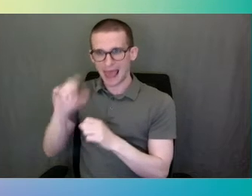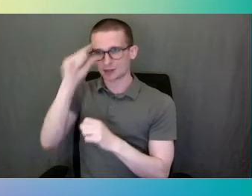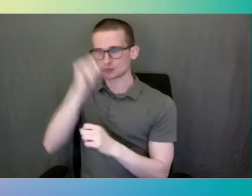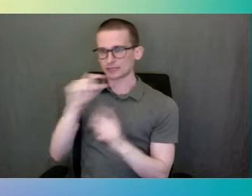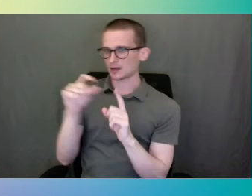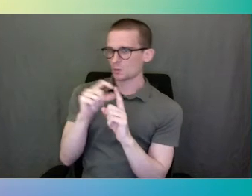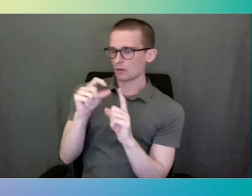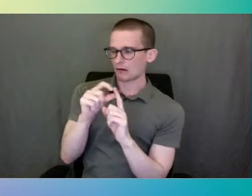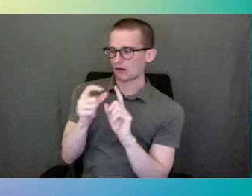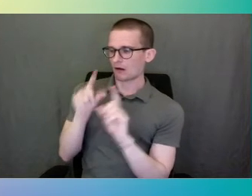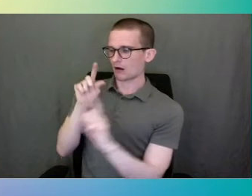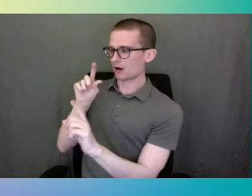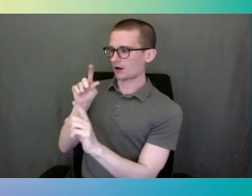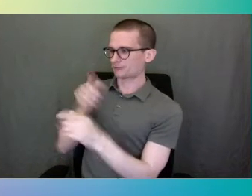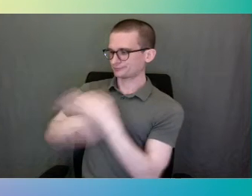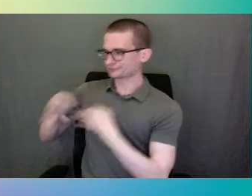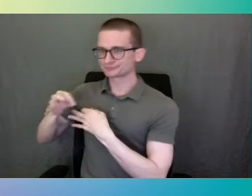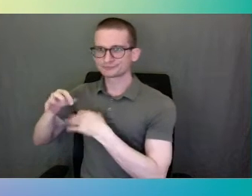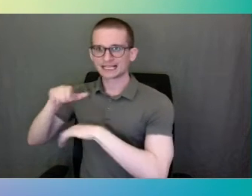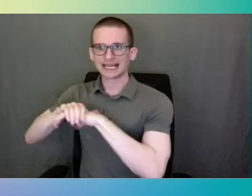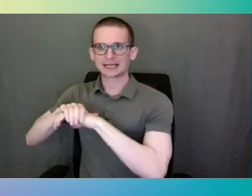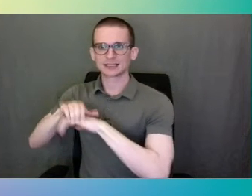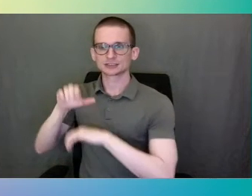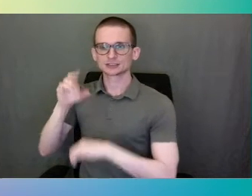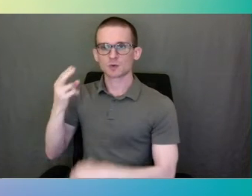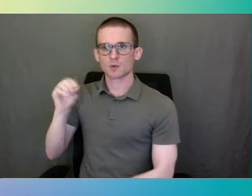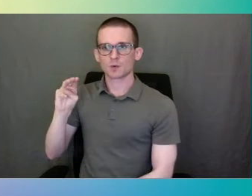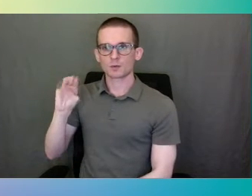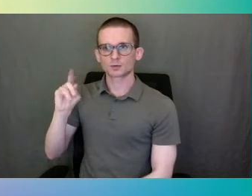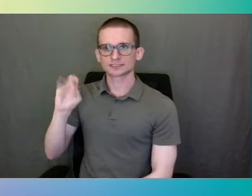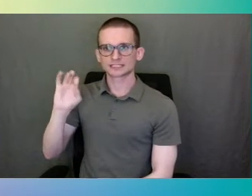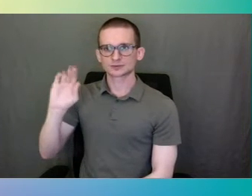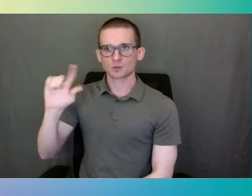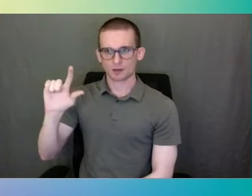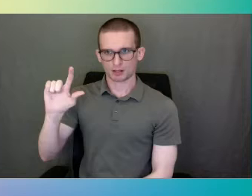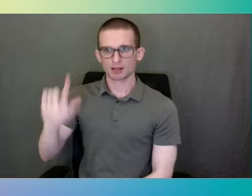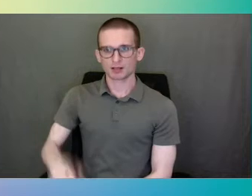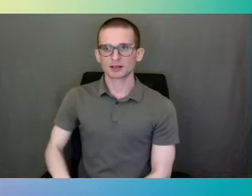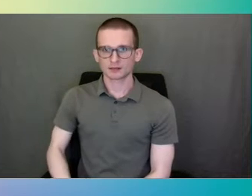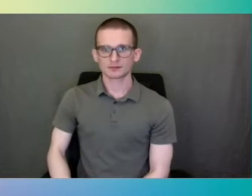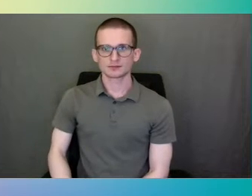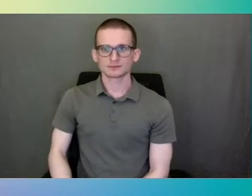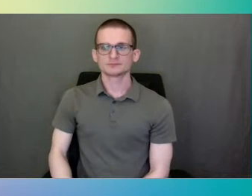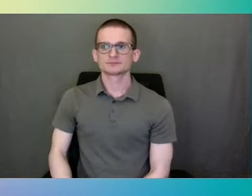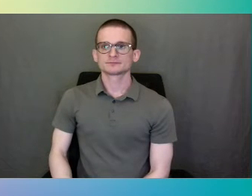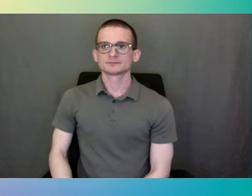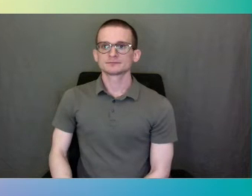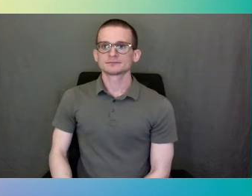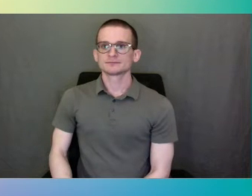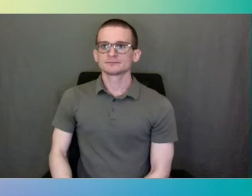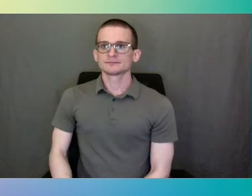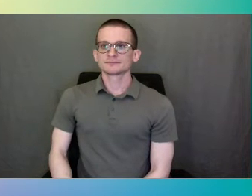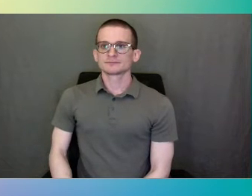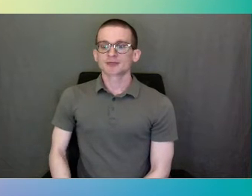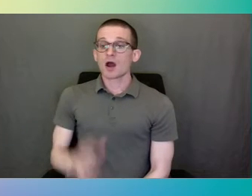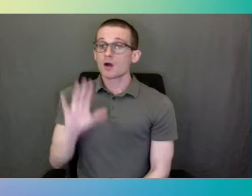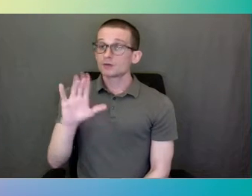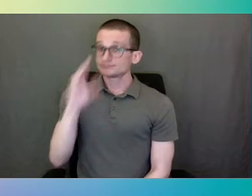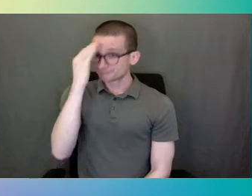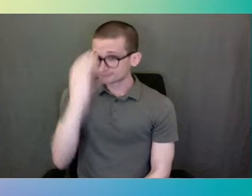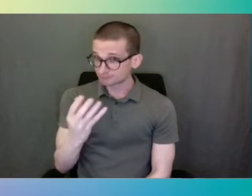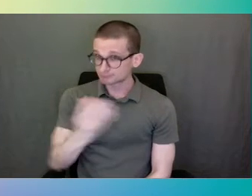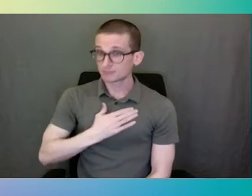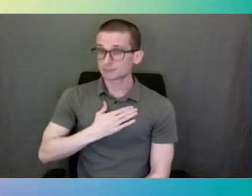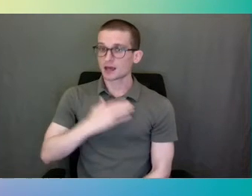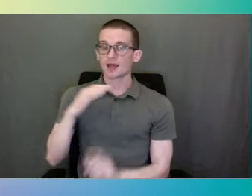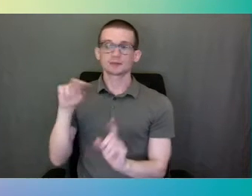this passage as the words homosexual. And just so that you know where I stand on